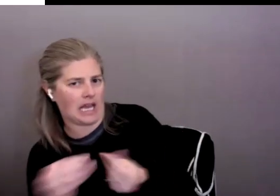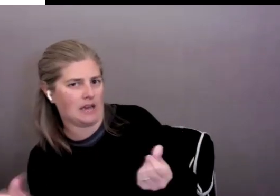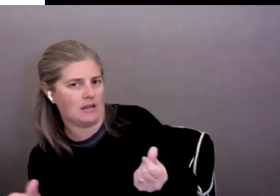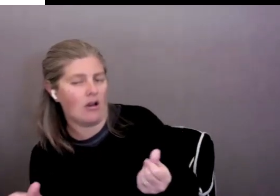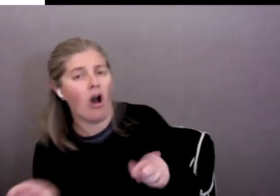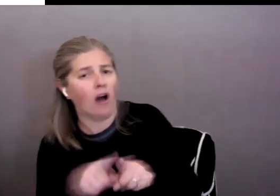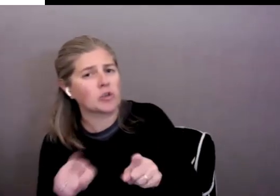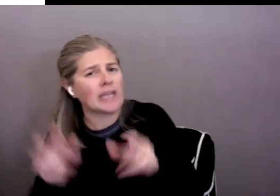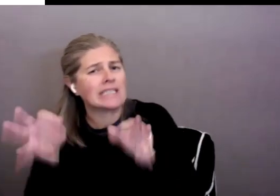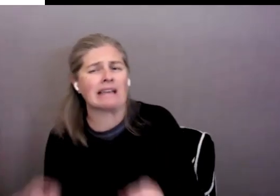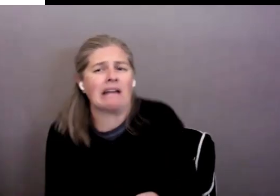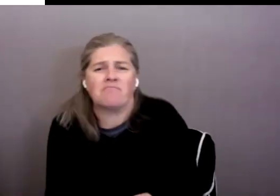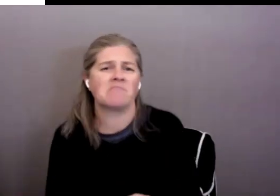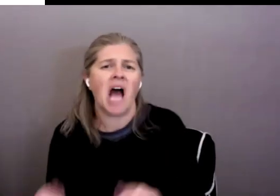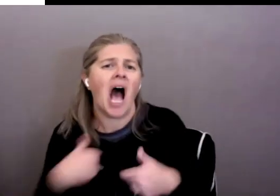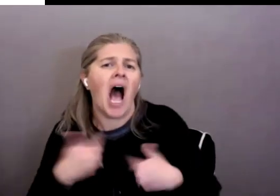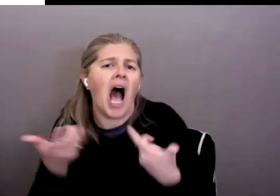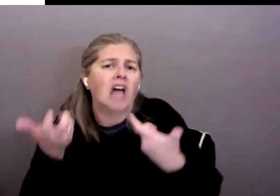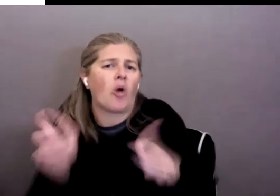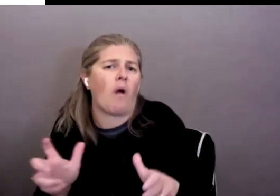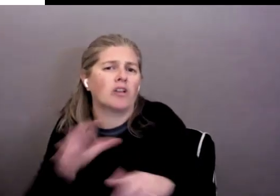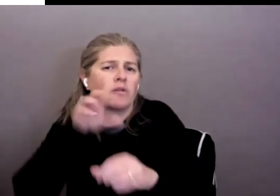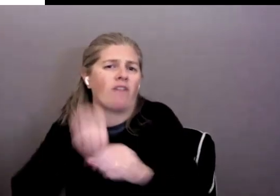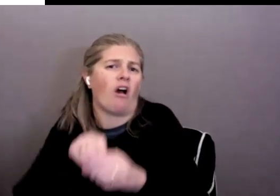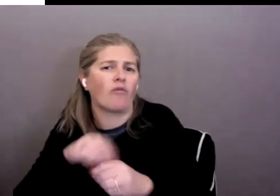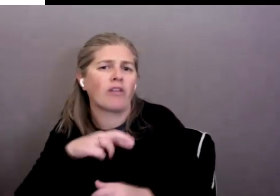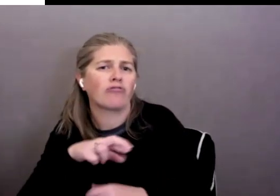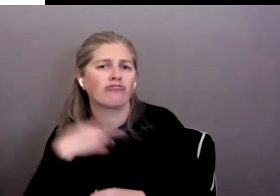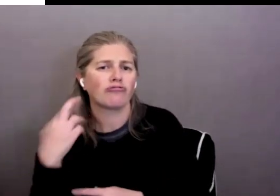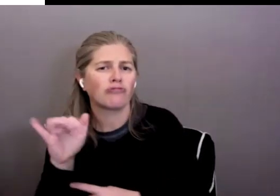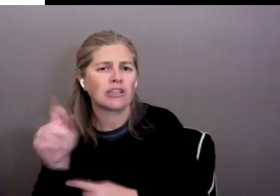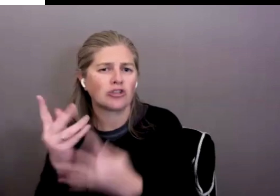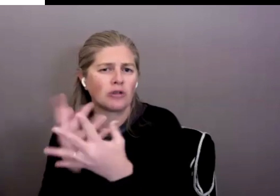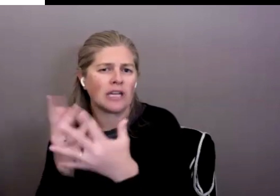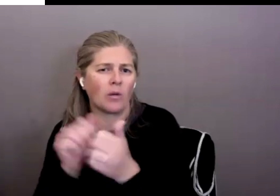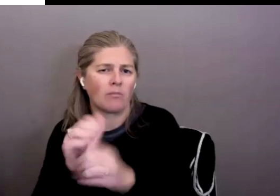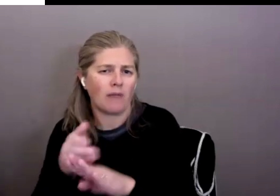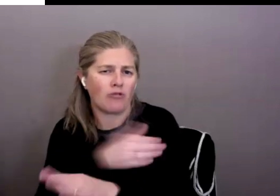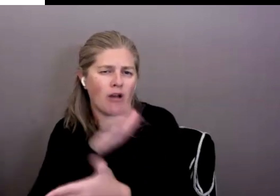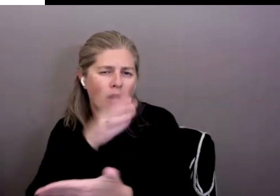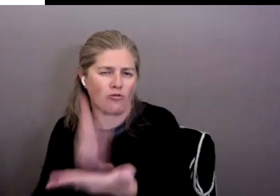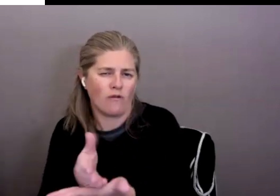a risk screening as part of their prior approval process. Next slide, please.